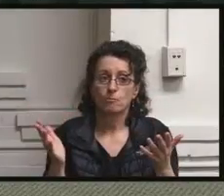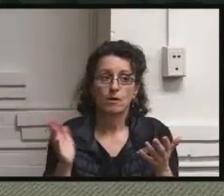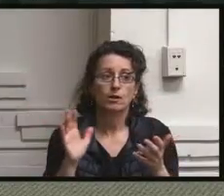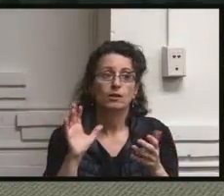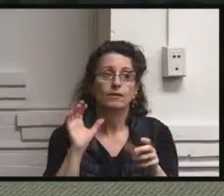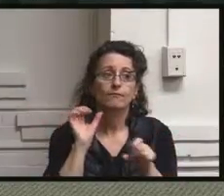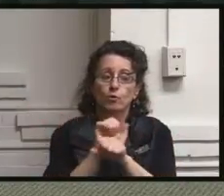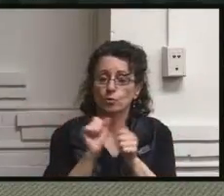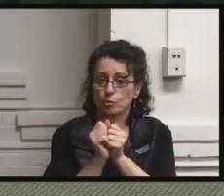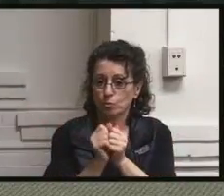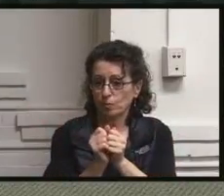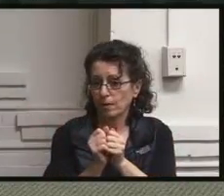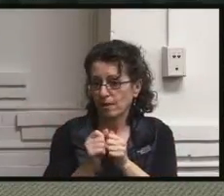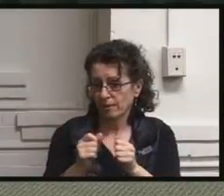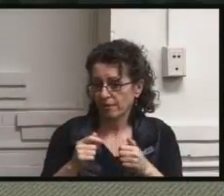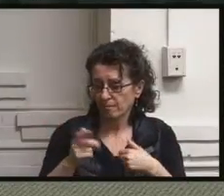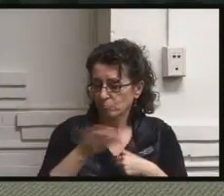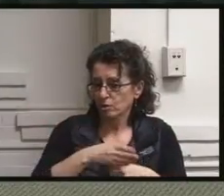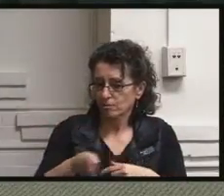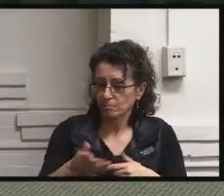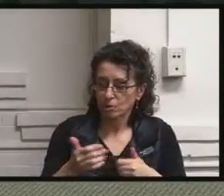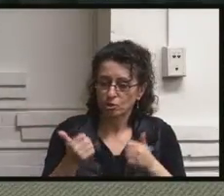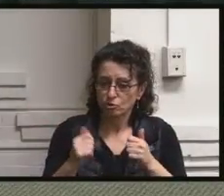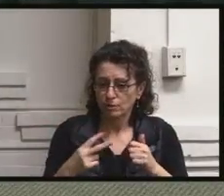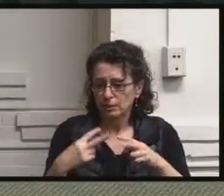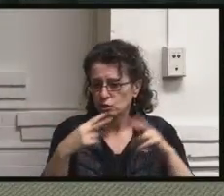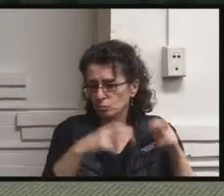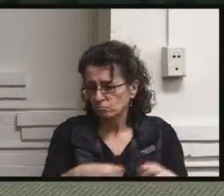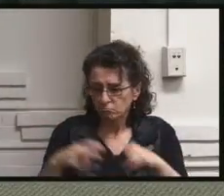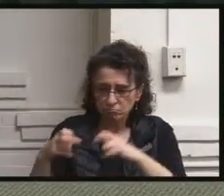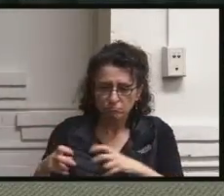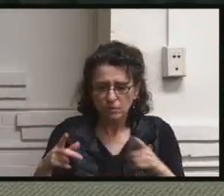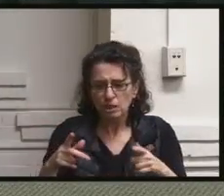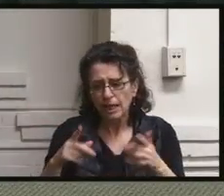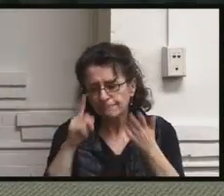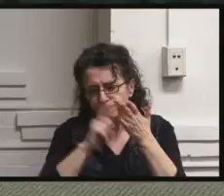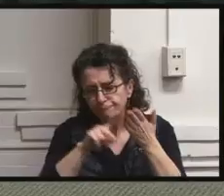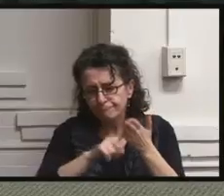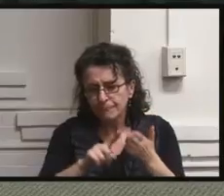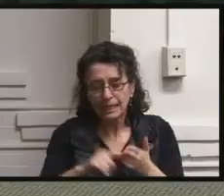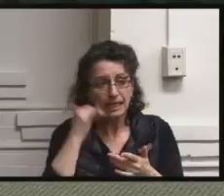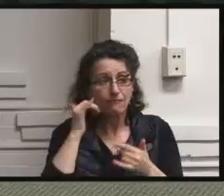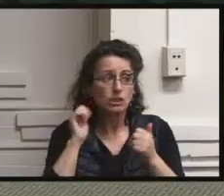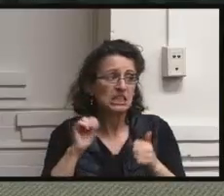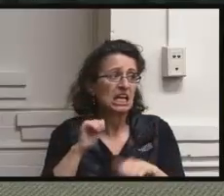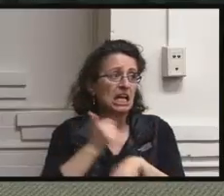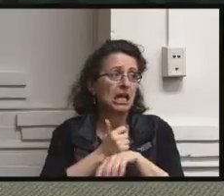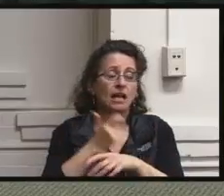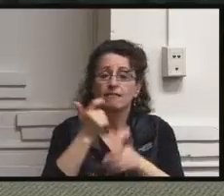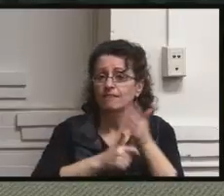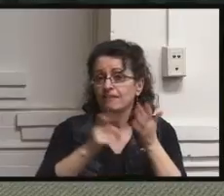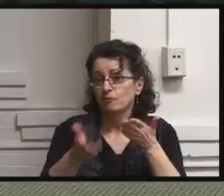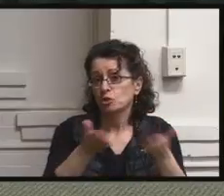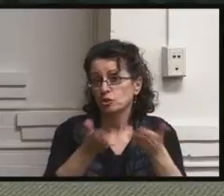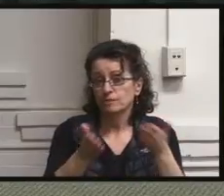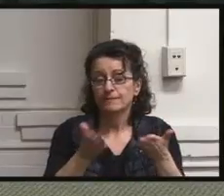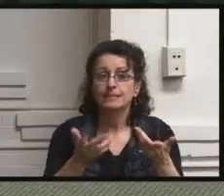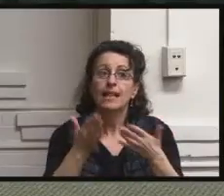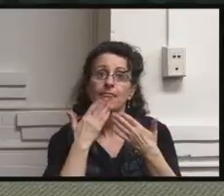to try to examine the fee structure in additional detail, so it's